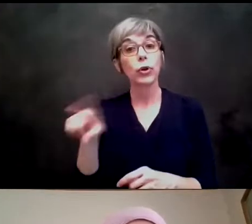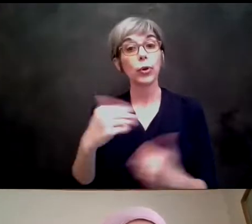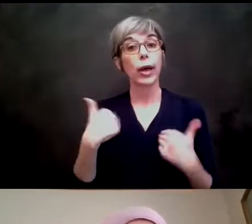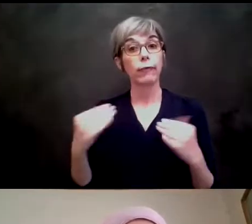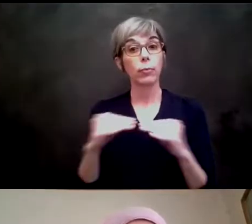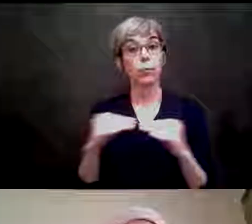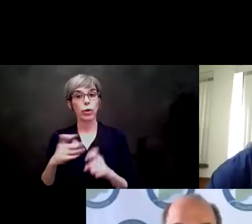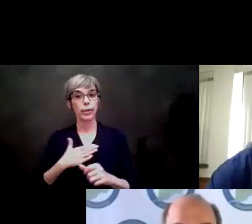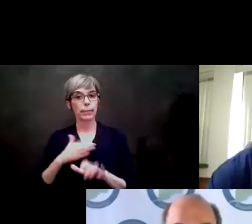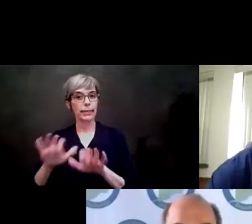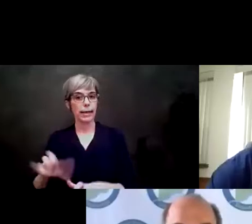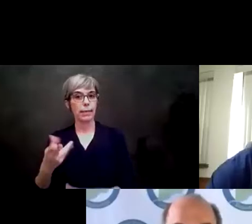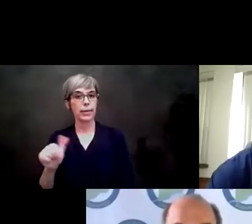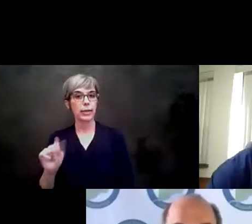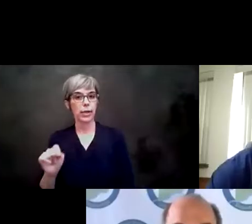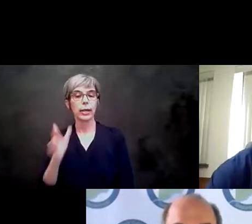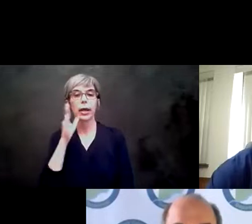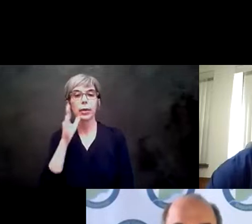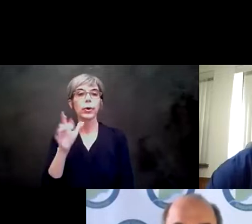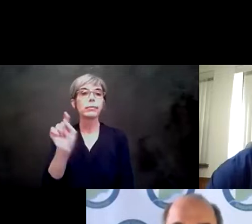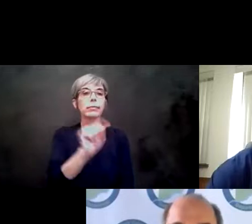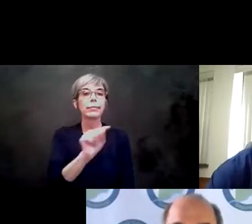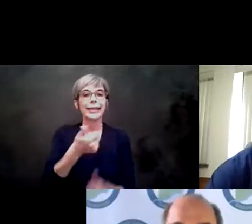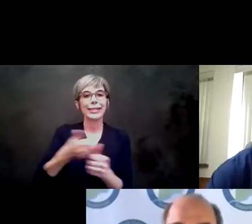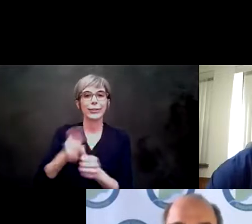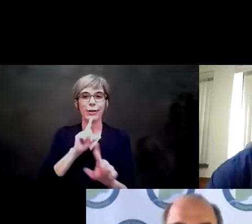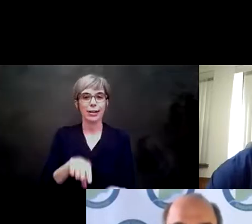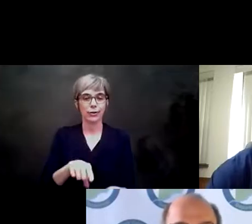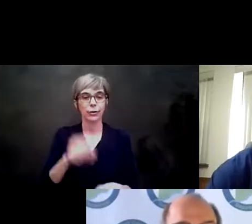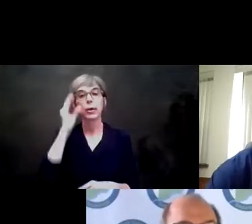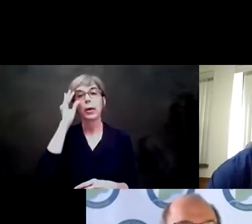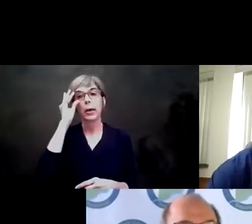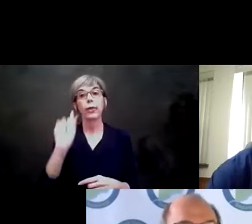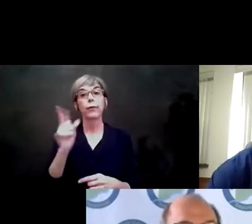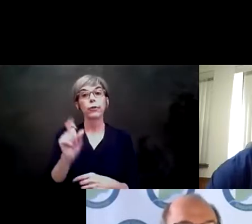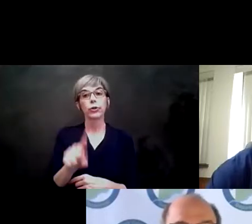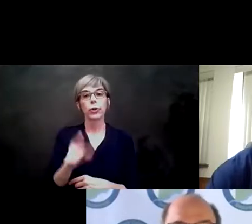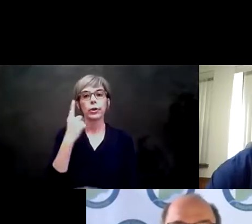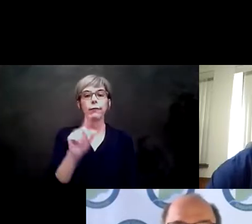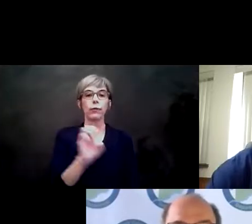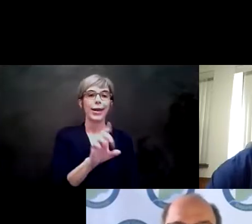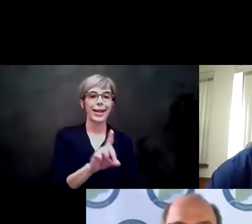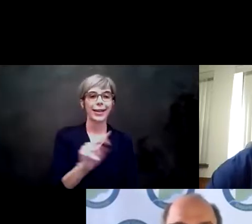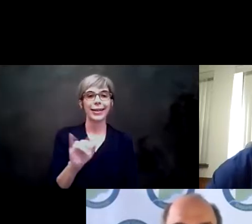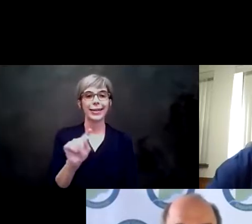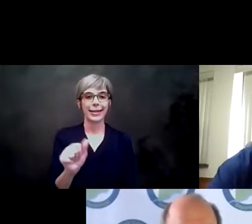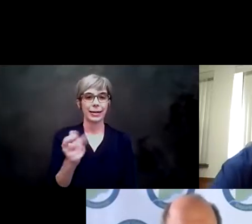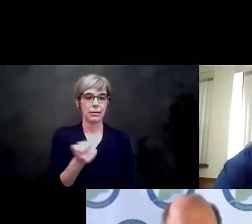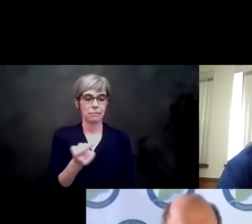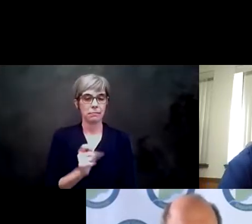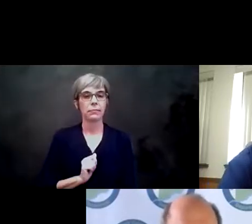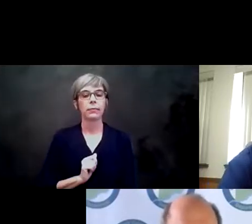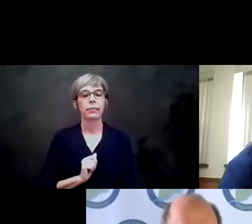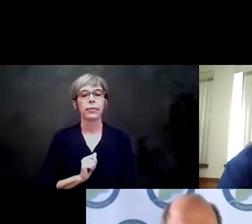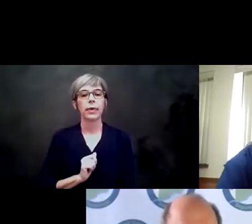chat, and we will have Ed and Nita join us again. For the first question, it says, for Ed and Nita, what role will